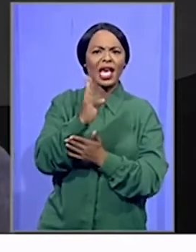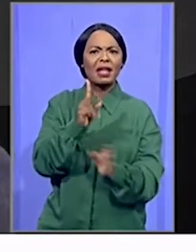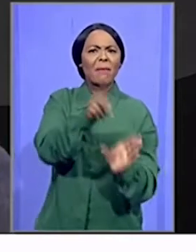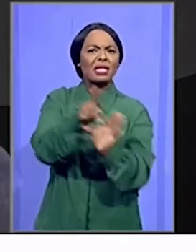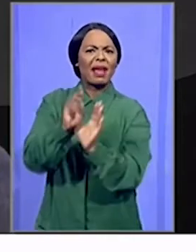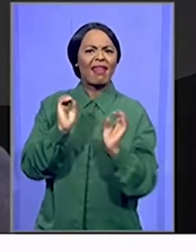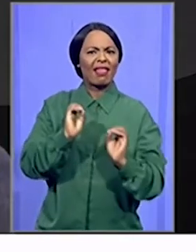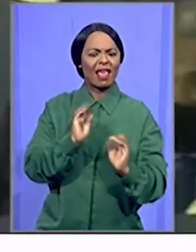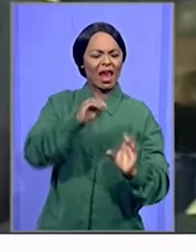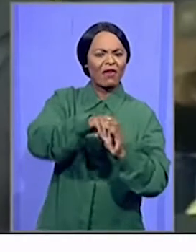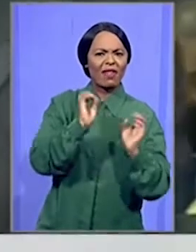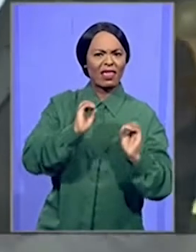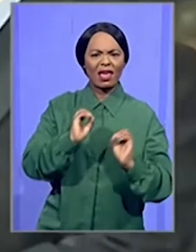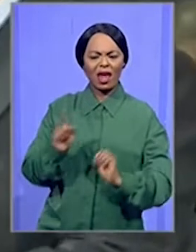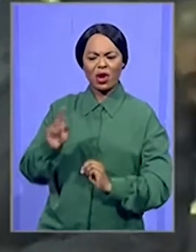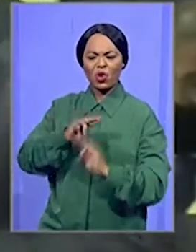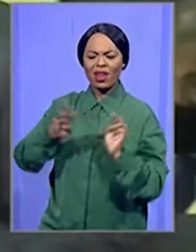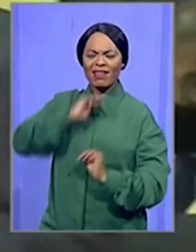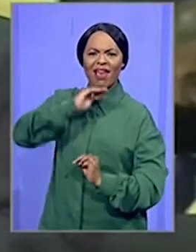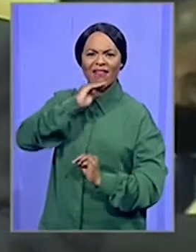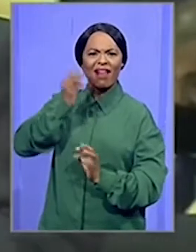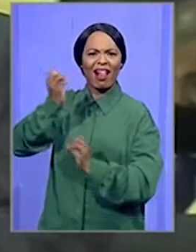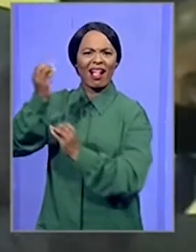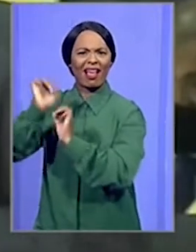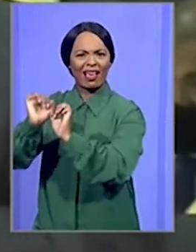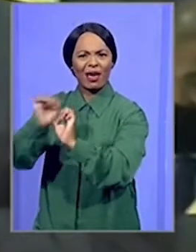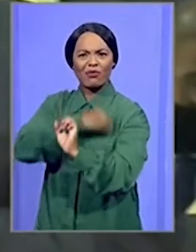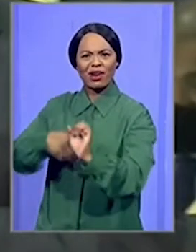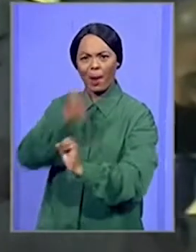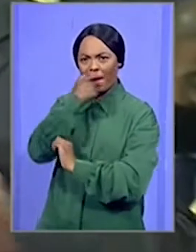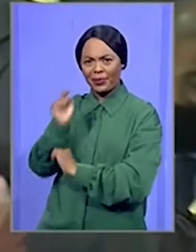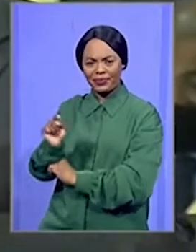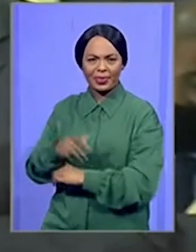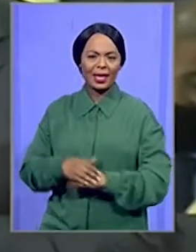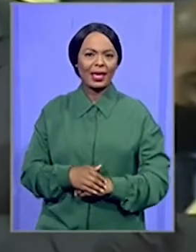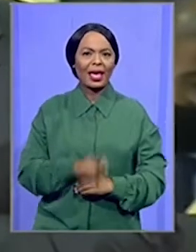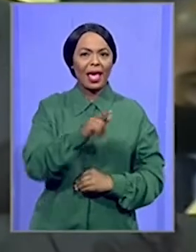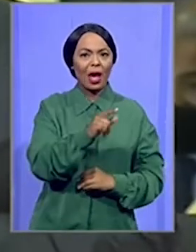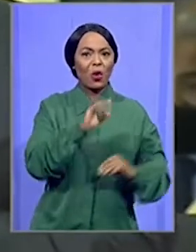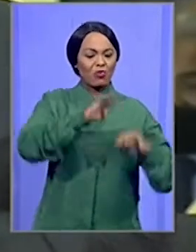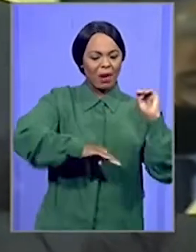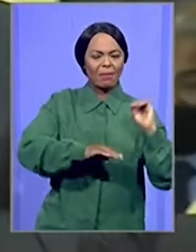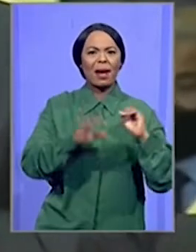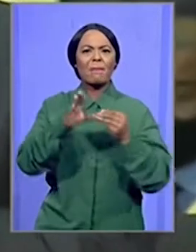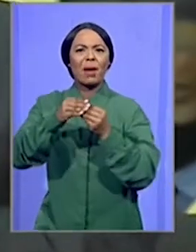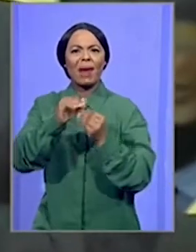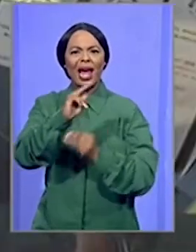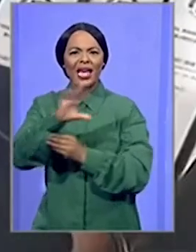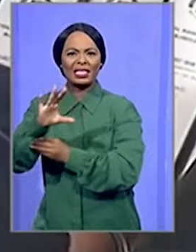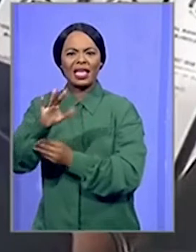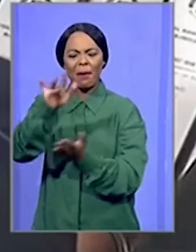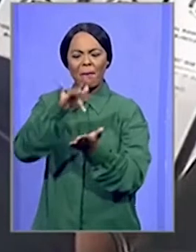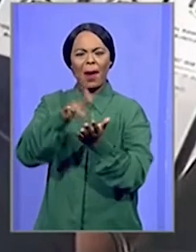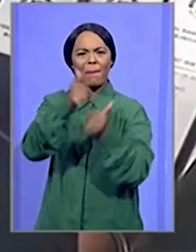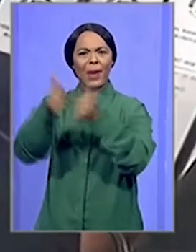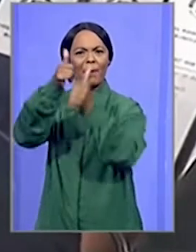is just not enough. Khomisene e sotse le komiti ya ANC ye e direla gore maloko a yona a tsokame ditulo tša godimo ditheong tša